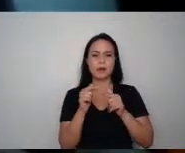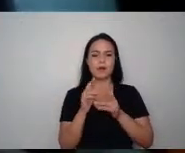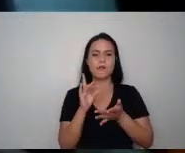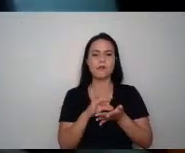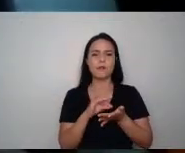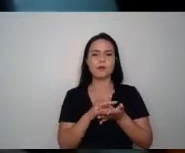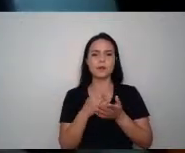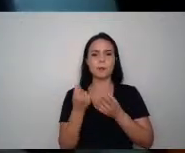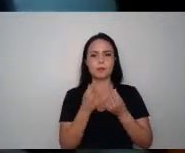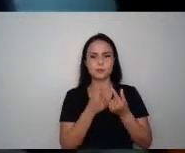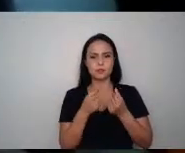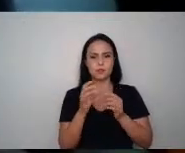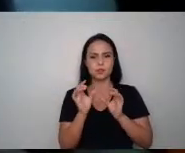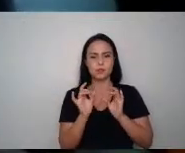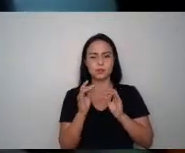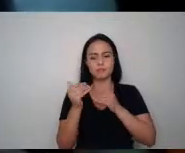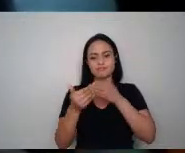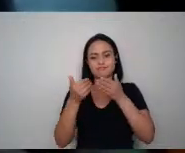forms of working,